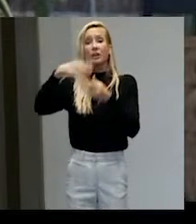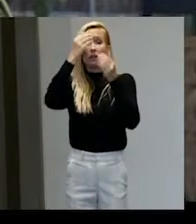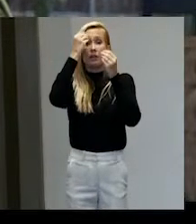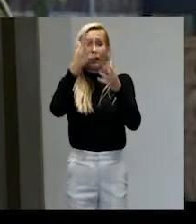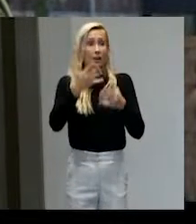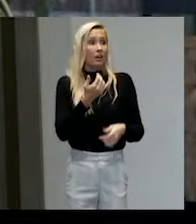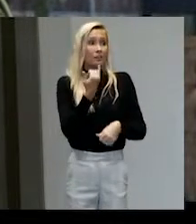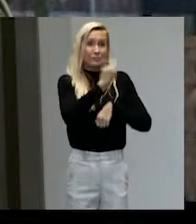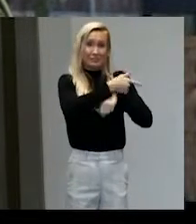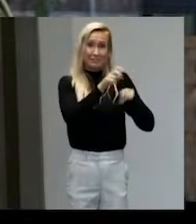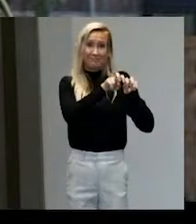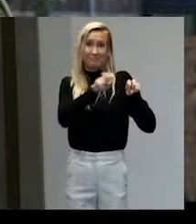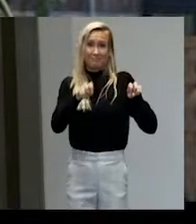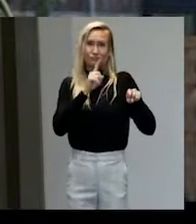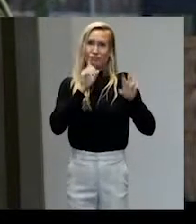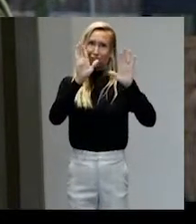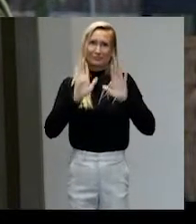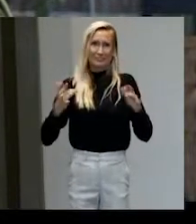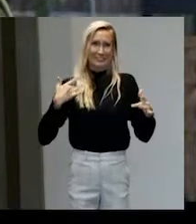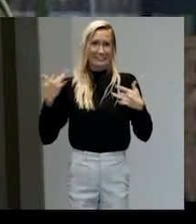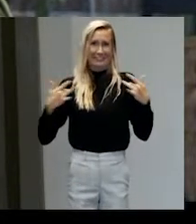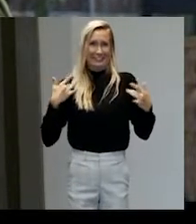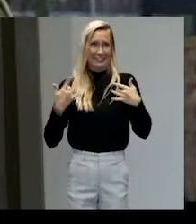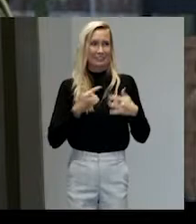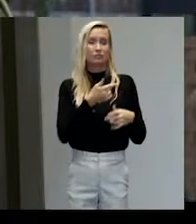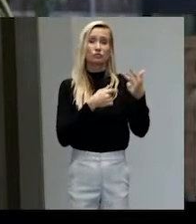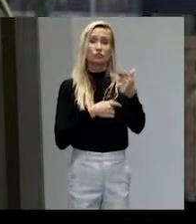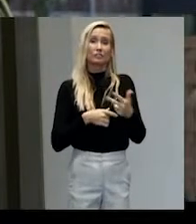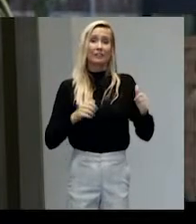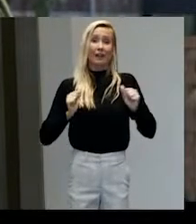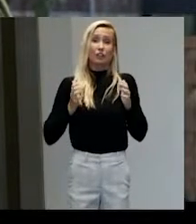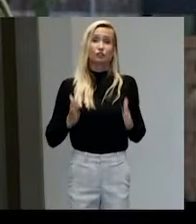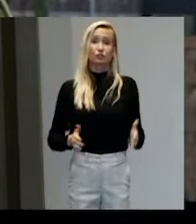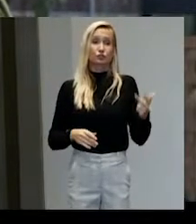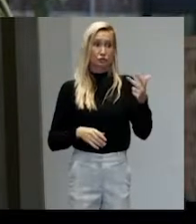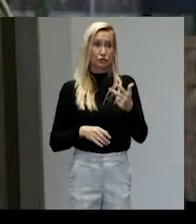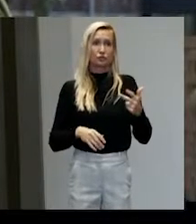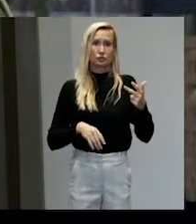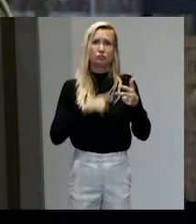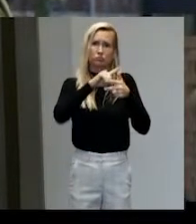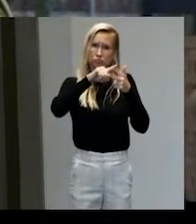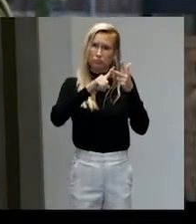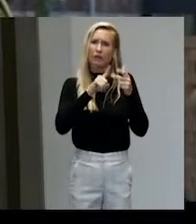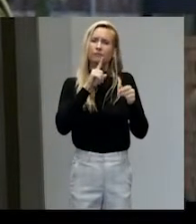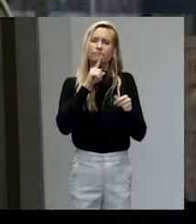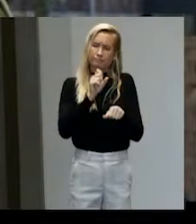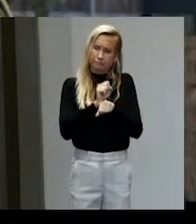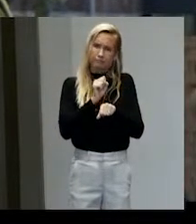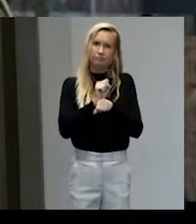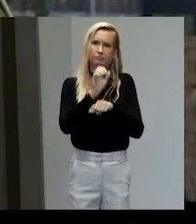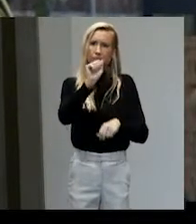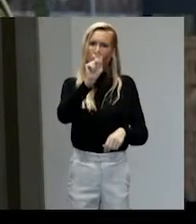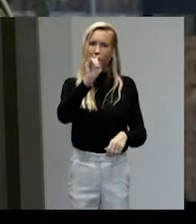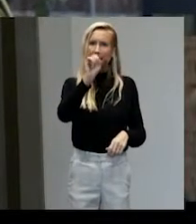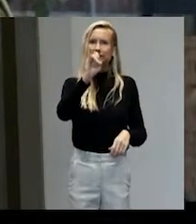autistic and portray autistic characters on the Amazon Prime show As We See